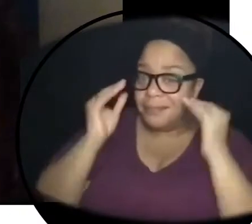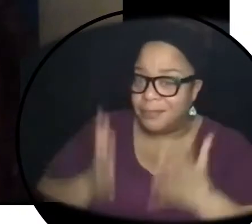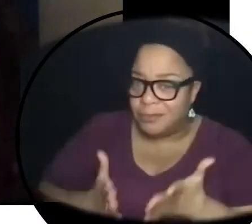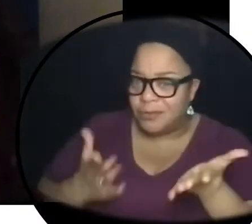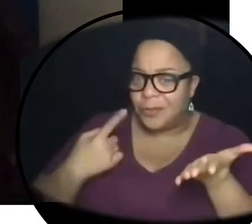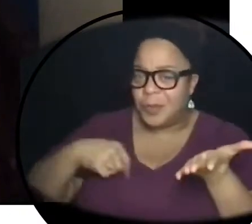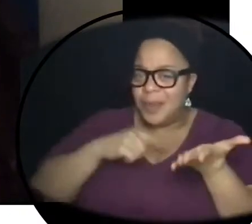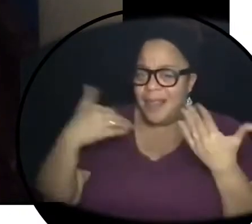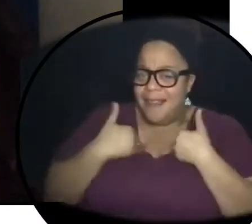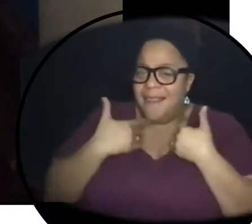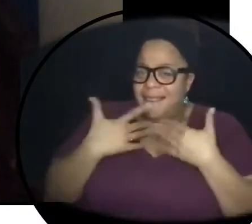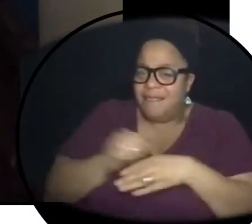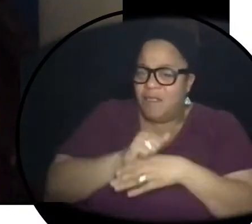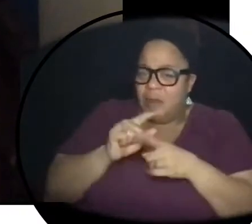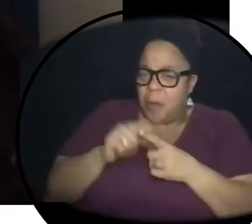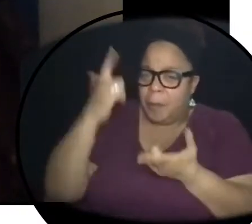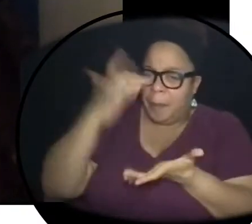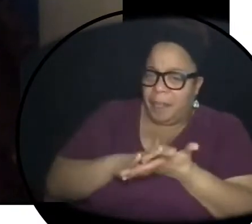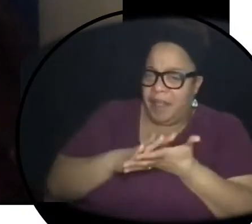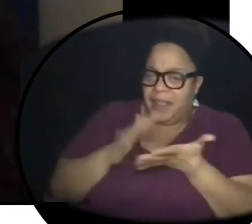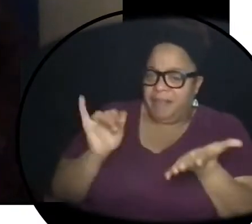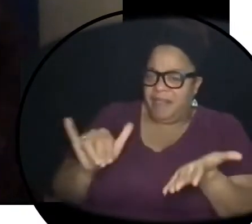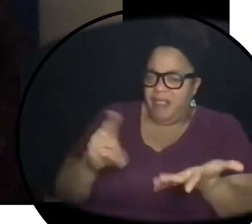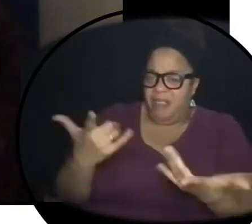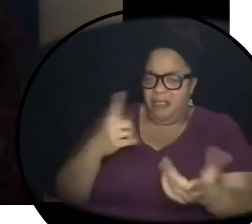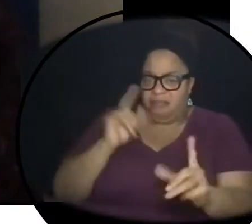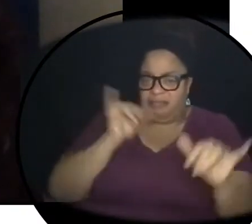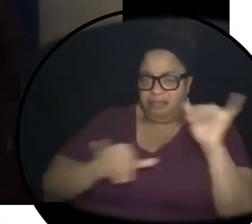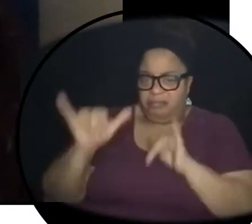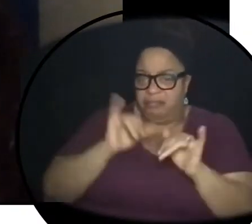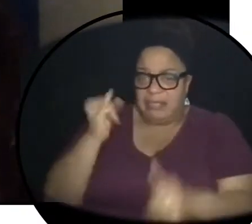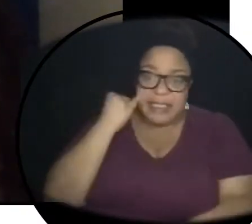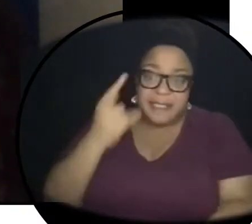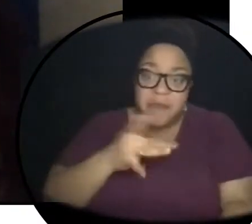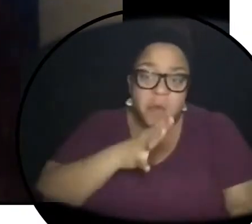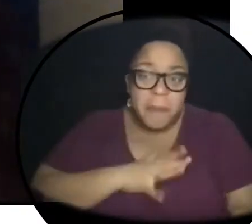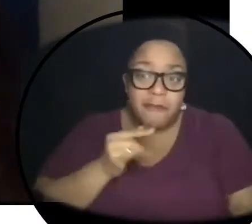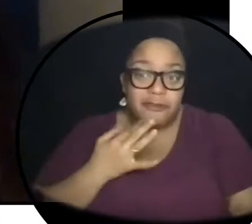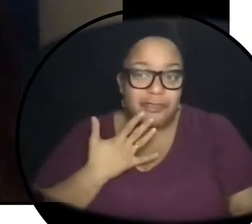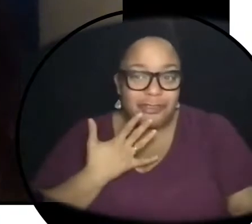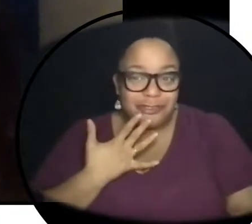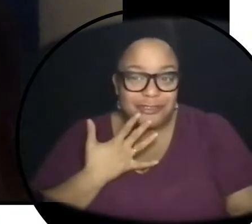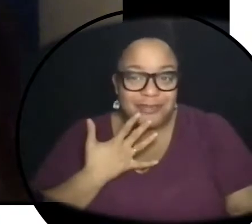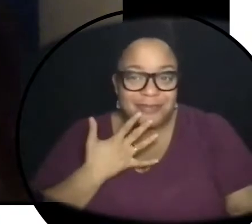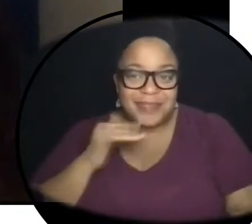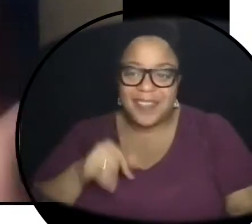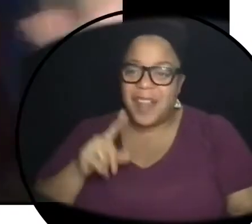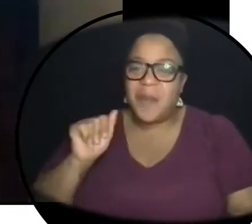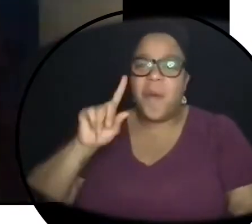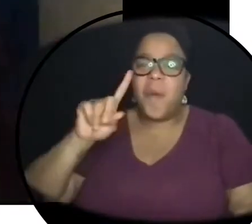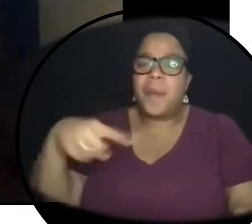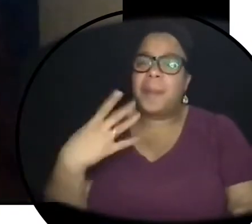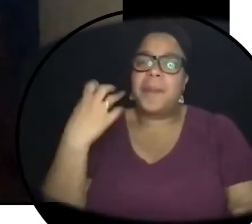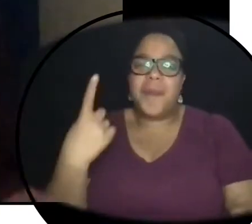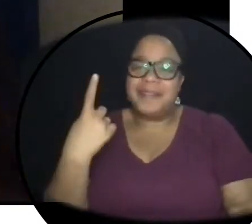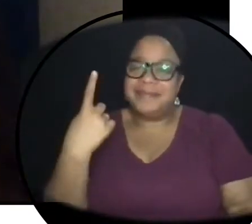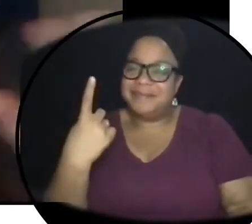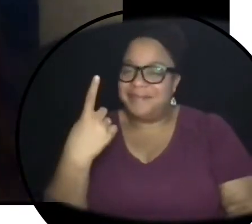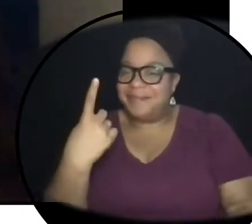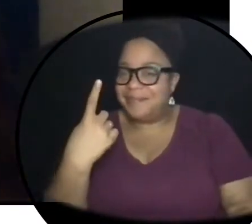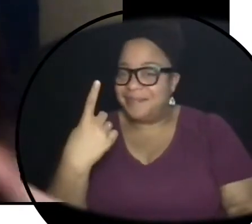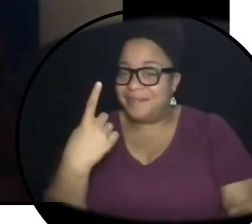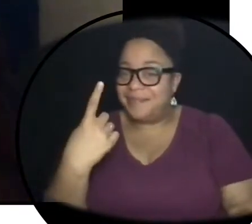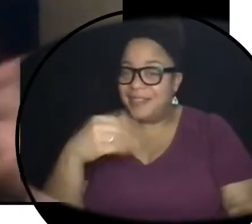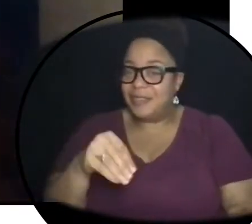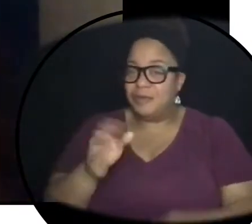the classroom with students, that is replicated in this ideas of, we found something in the archive, and therefore you own it, and